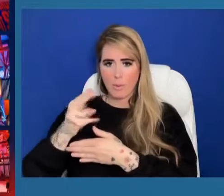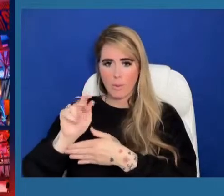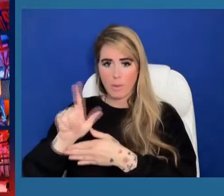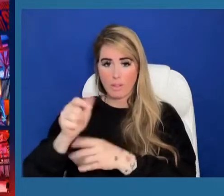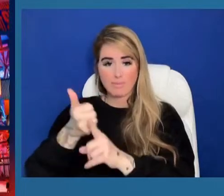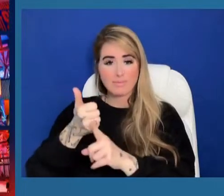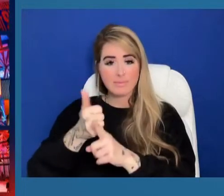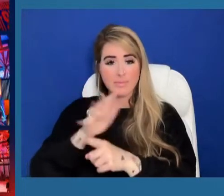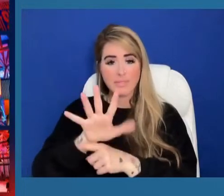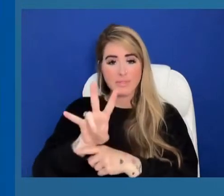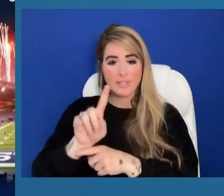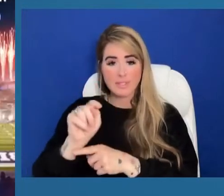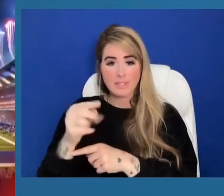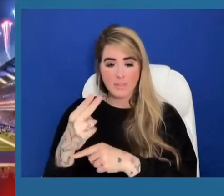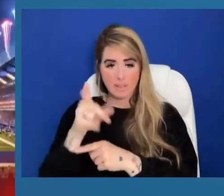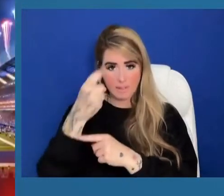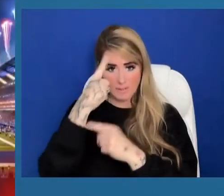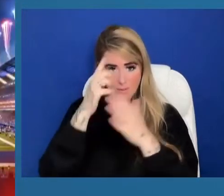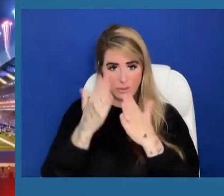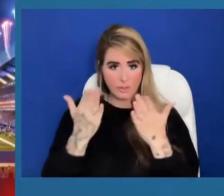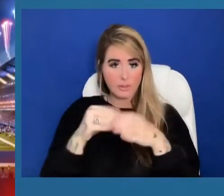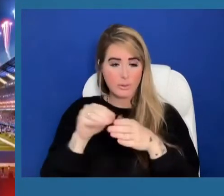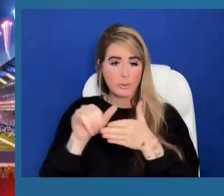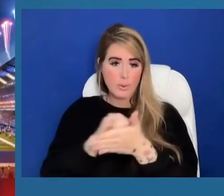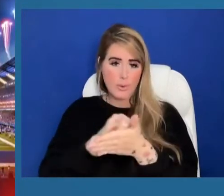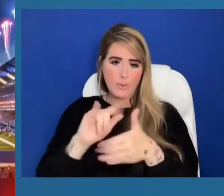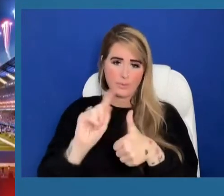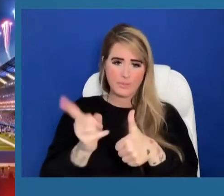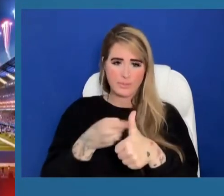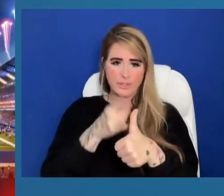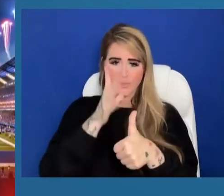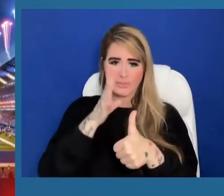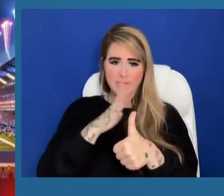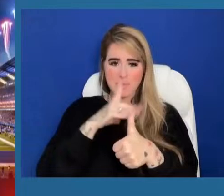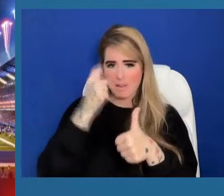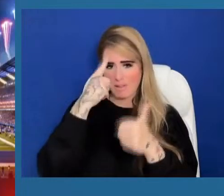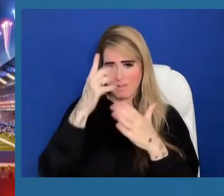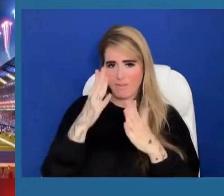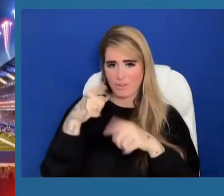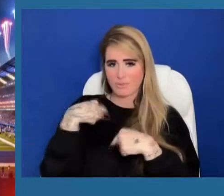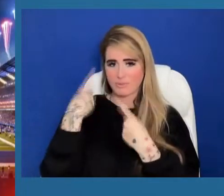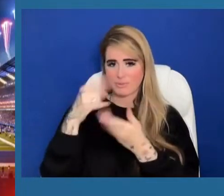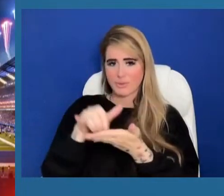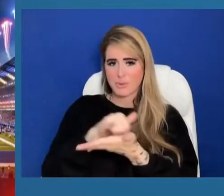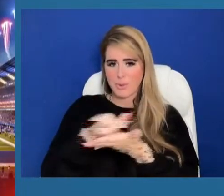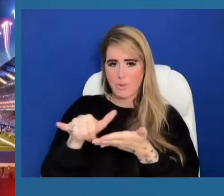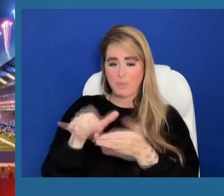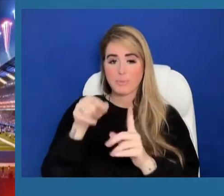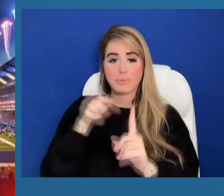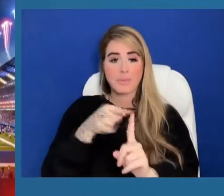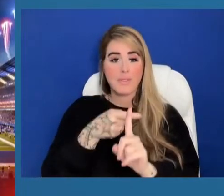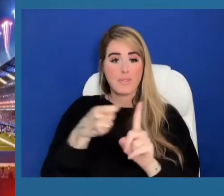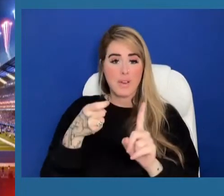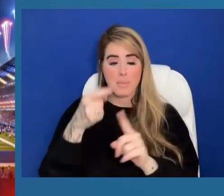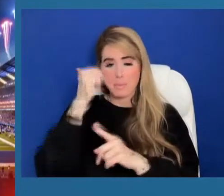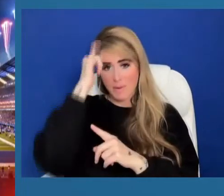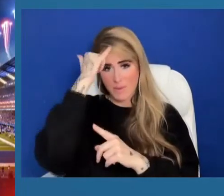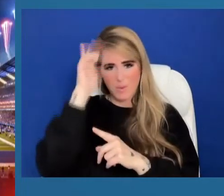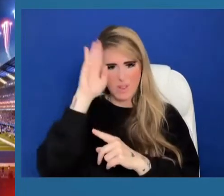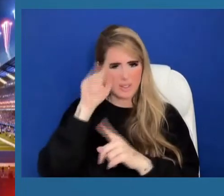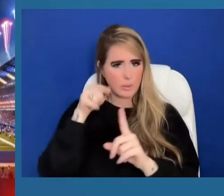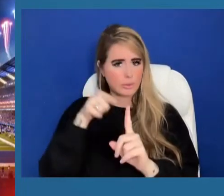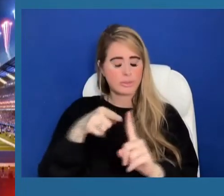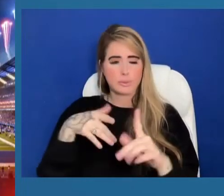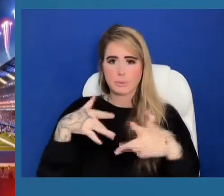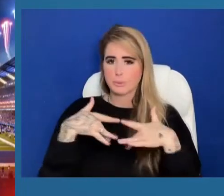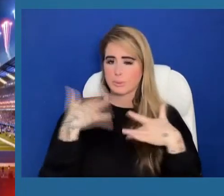57th governor of New York and New York's first female governor. Since she's from Buffalo, I know Governor Hochul is excited